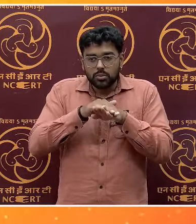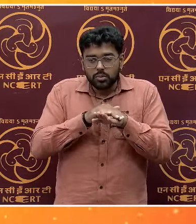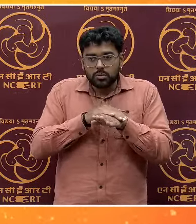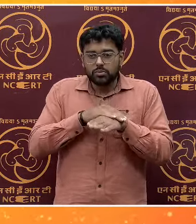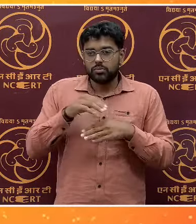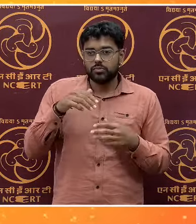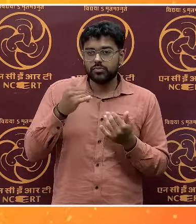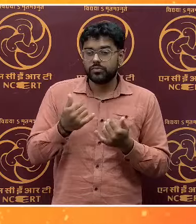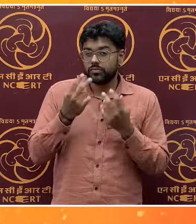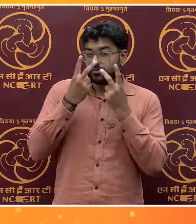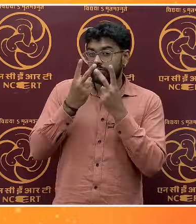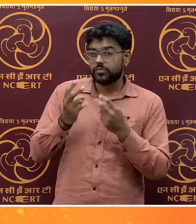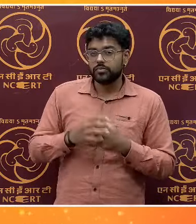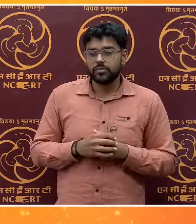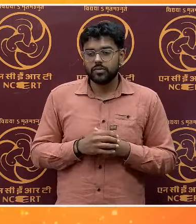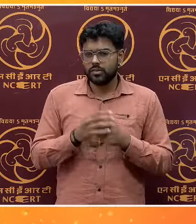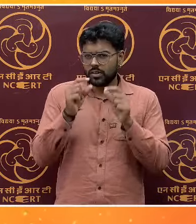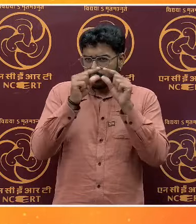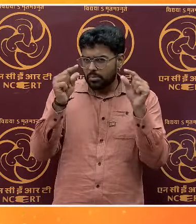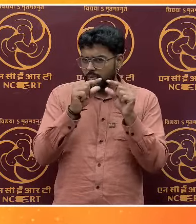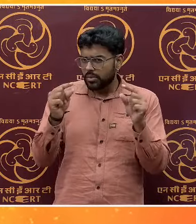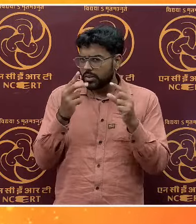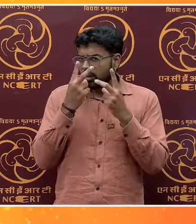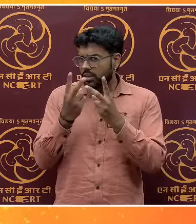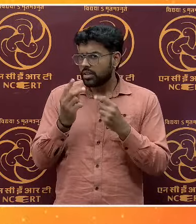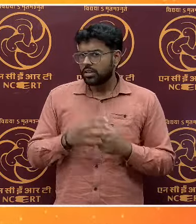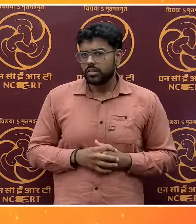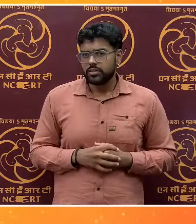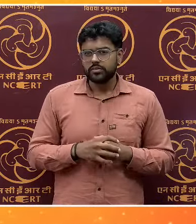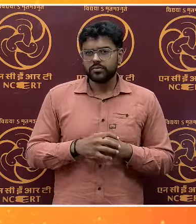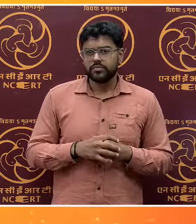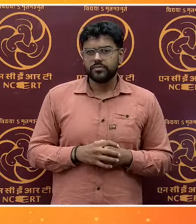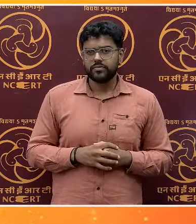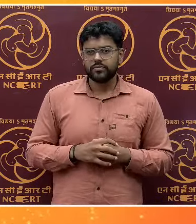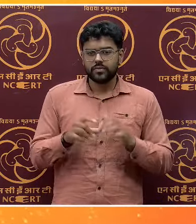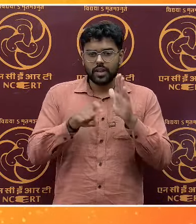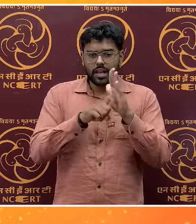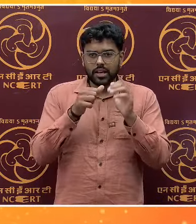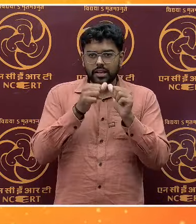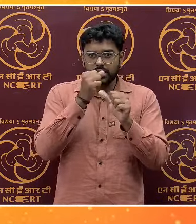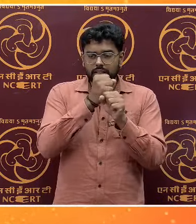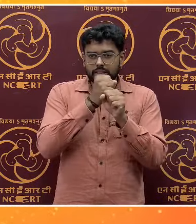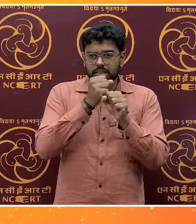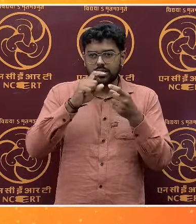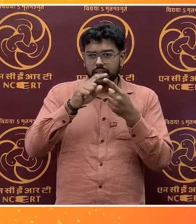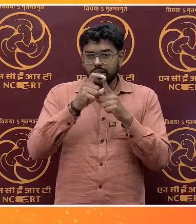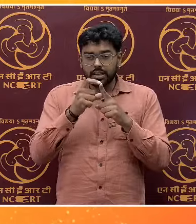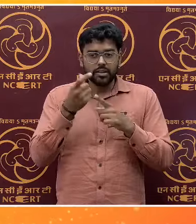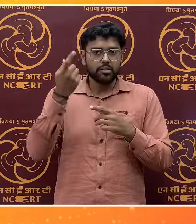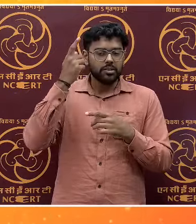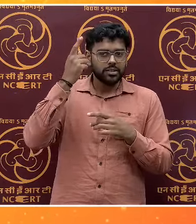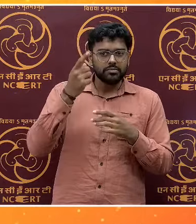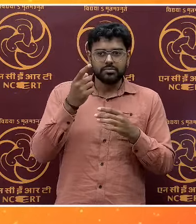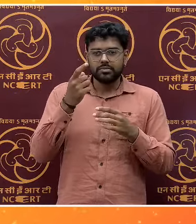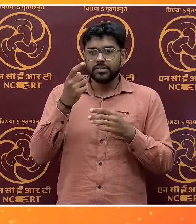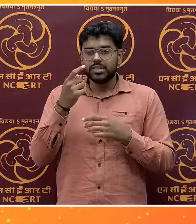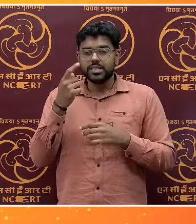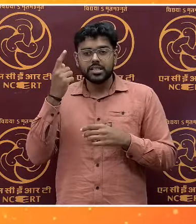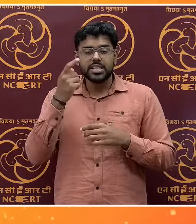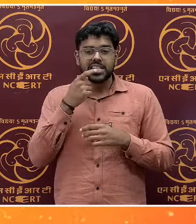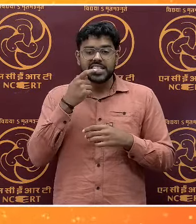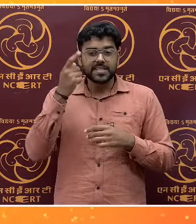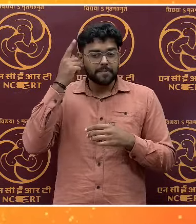can see there is a pattern. See, ragged and grey, winter's day. So, grey and